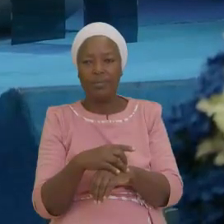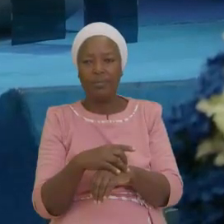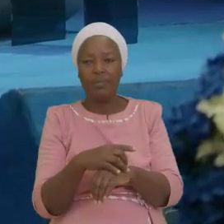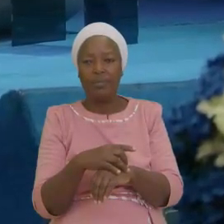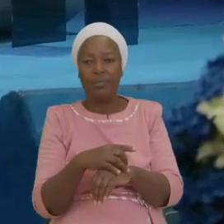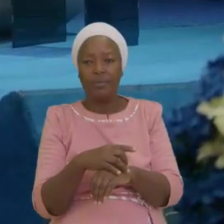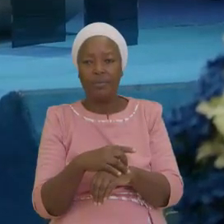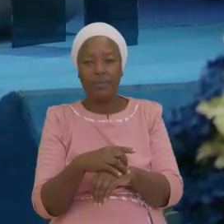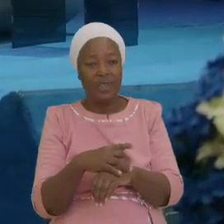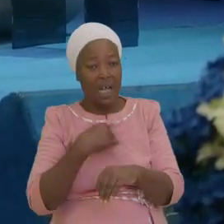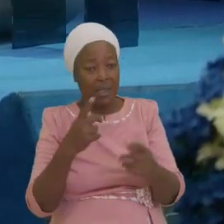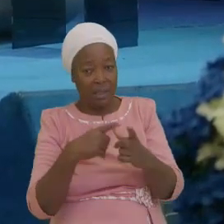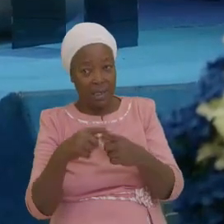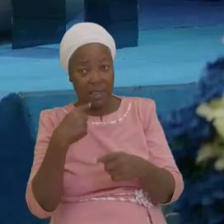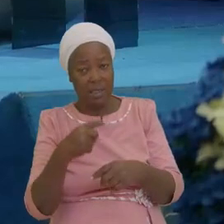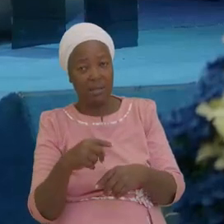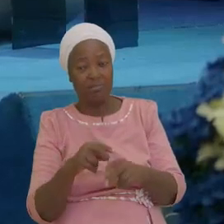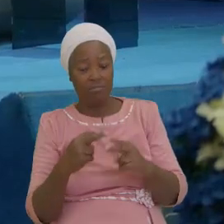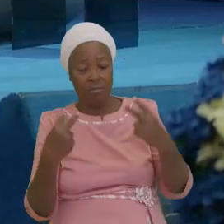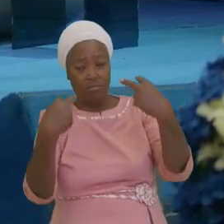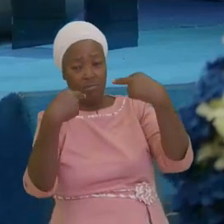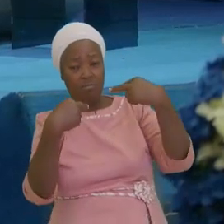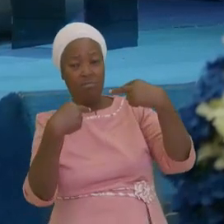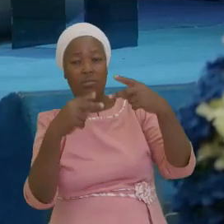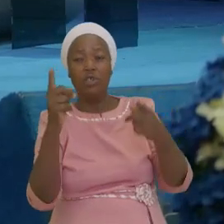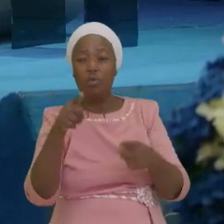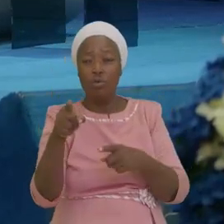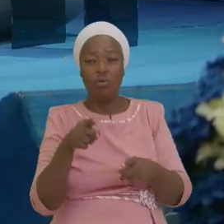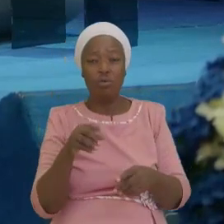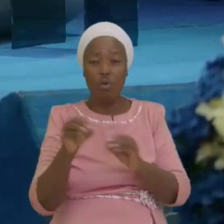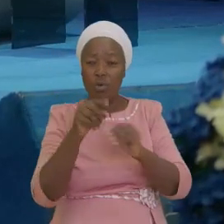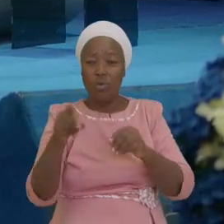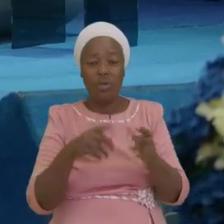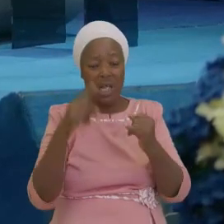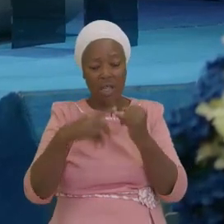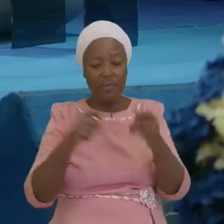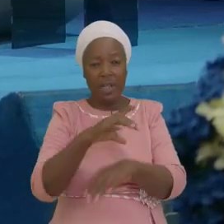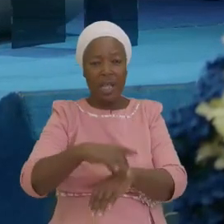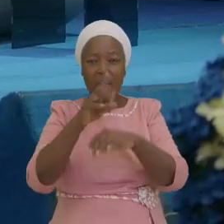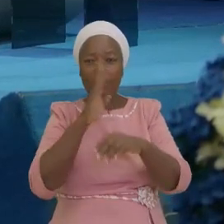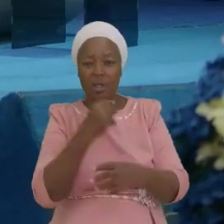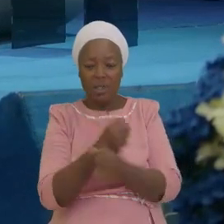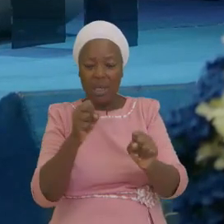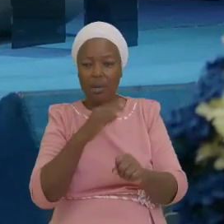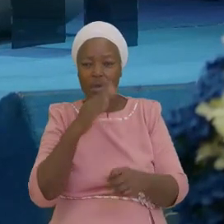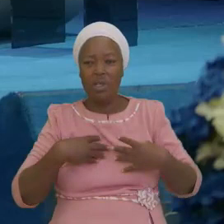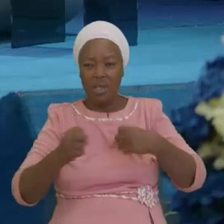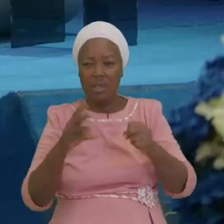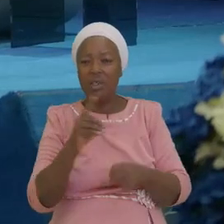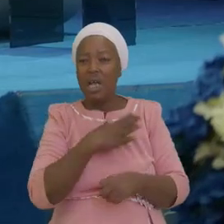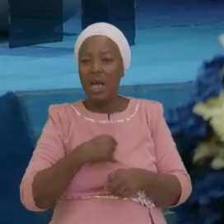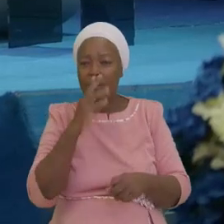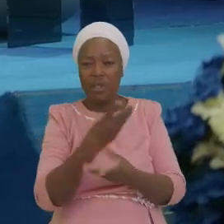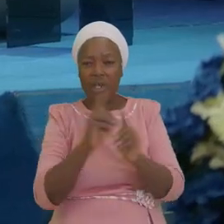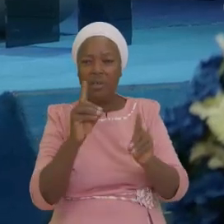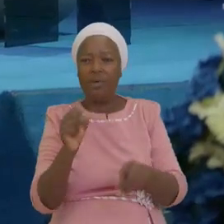And then he says, look unto me, all ye the ends of the earth, and be ye saved, and be ye healed, and be ye delivered,